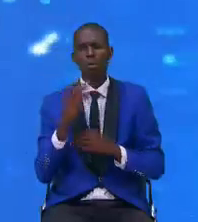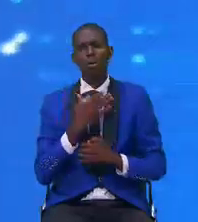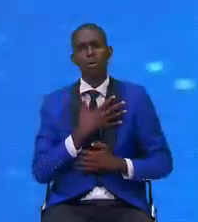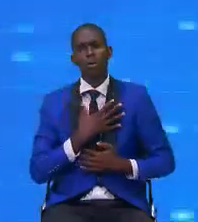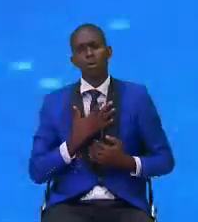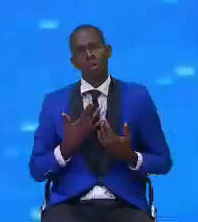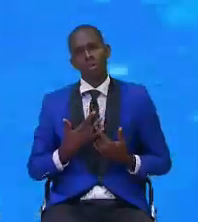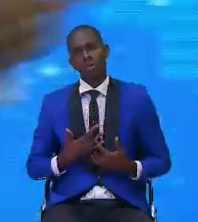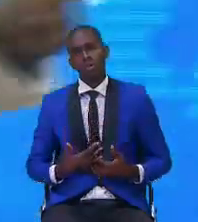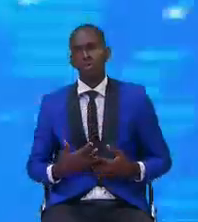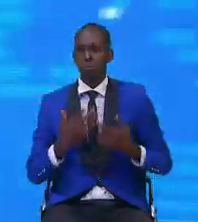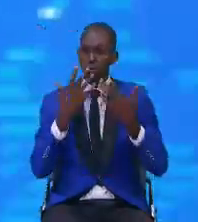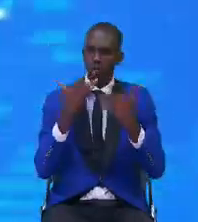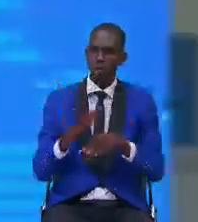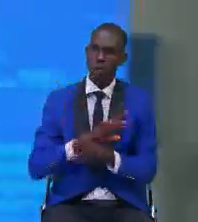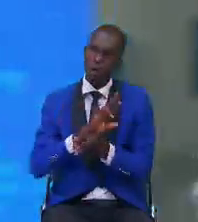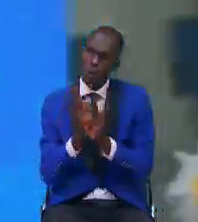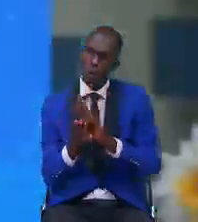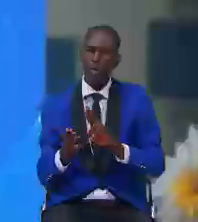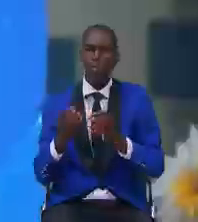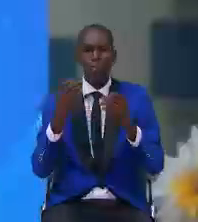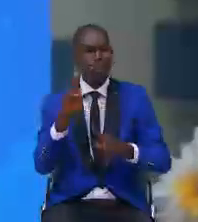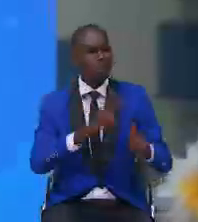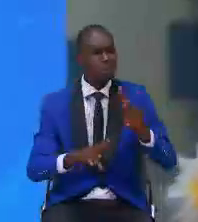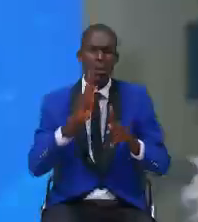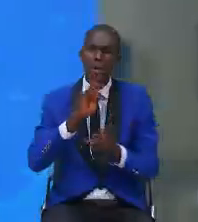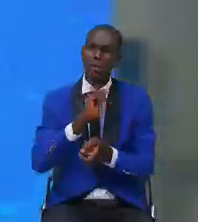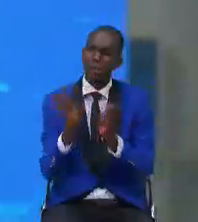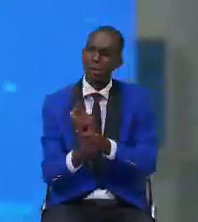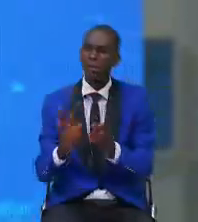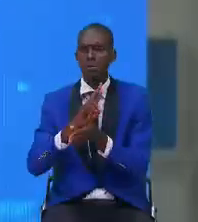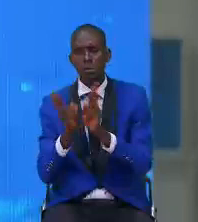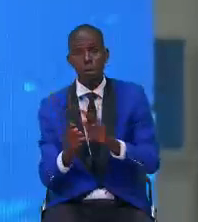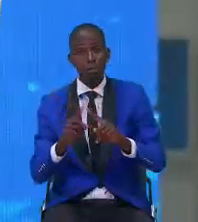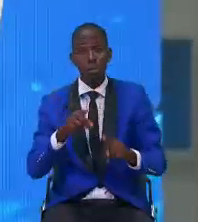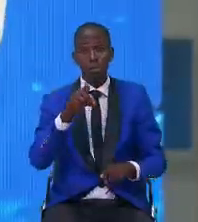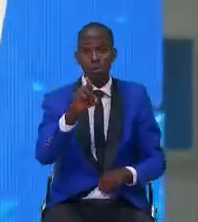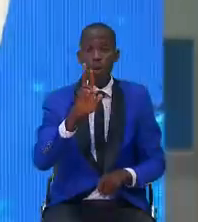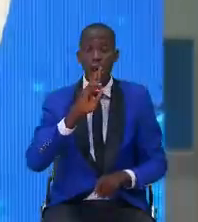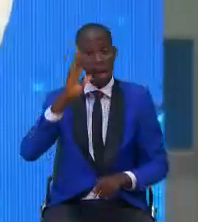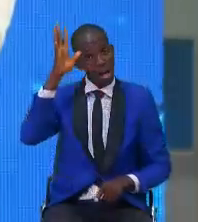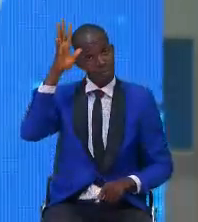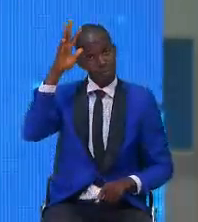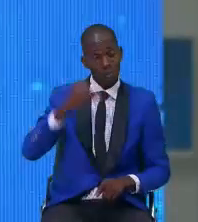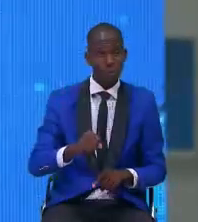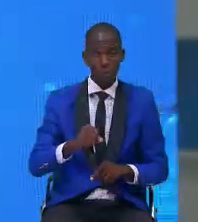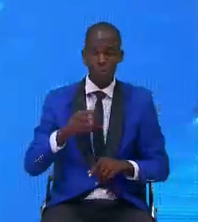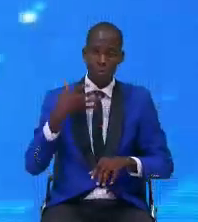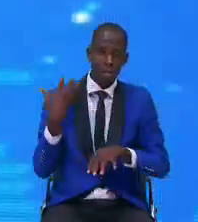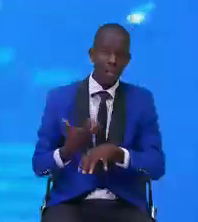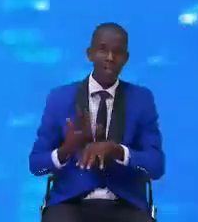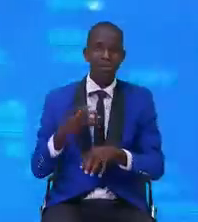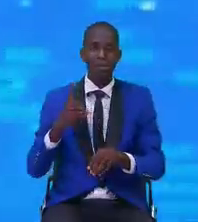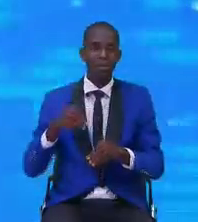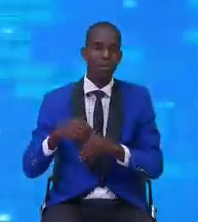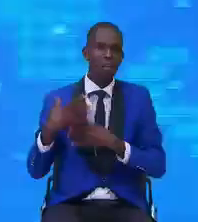upon the Lord, their lives are turning around, their lives are changing, but there you are, hardness of heart. I told